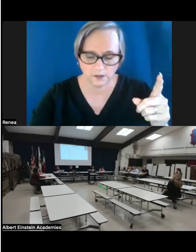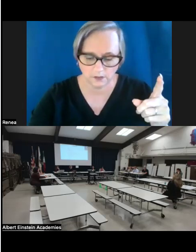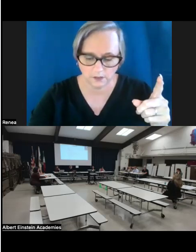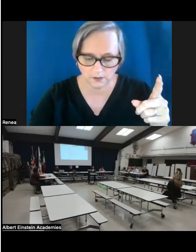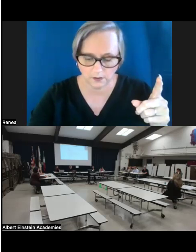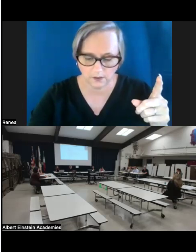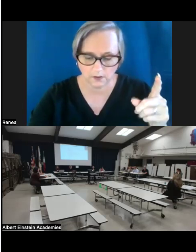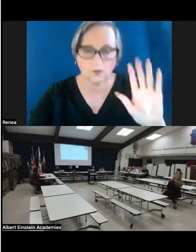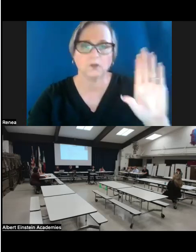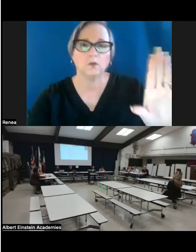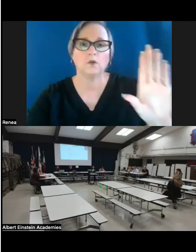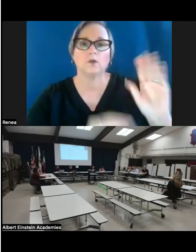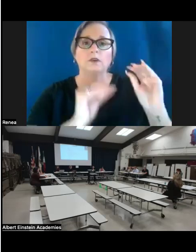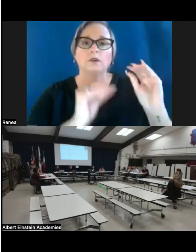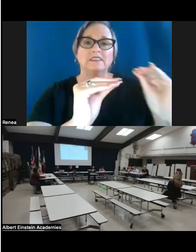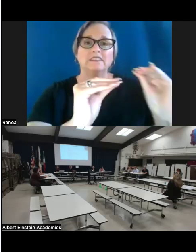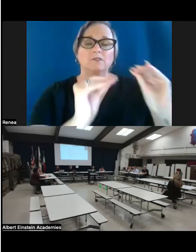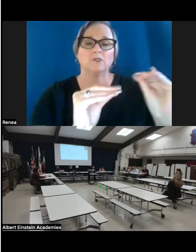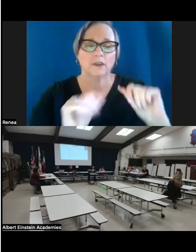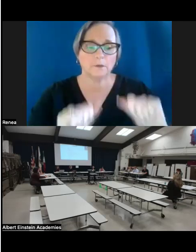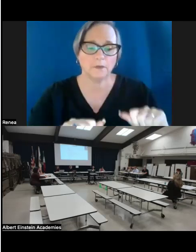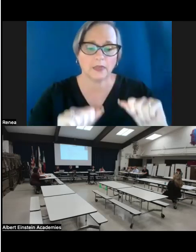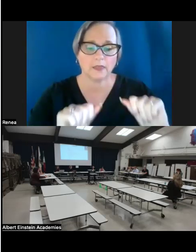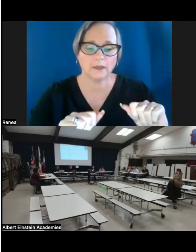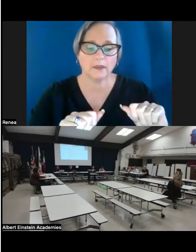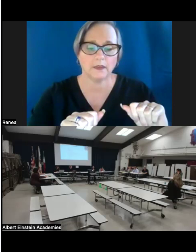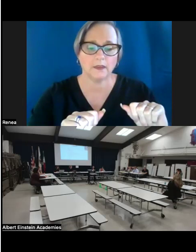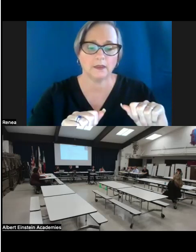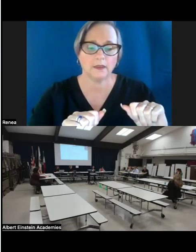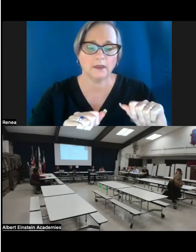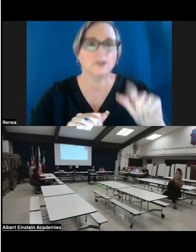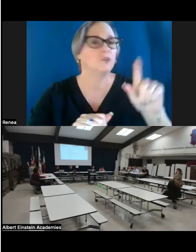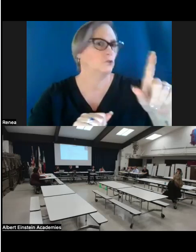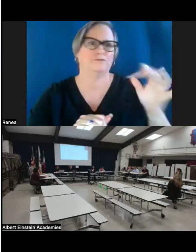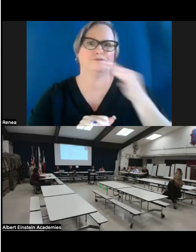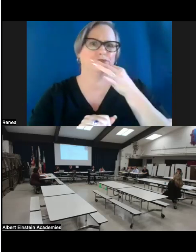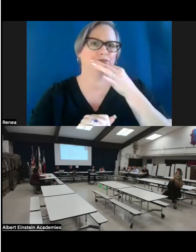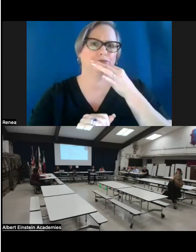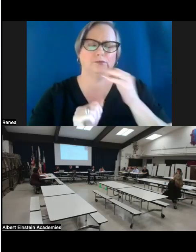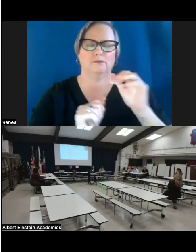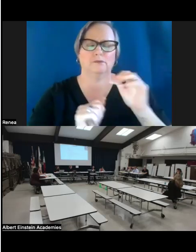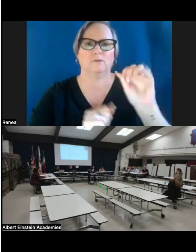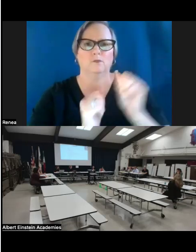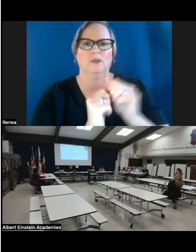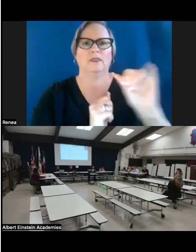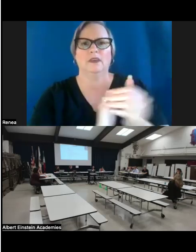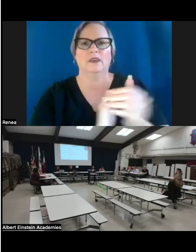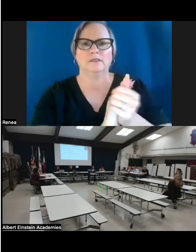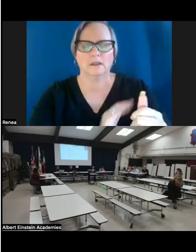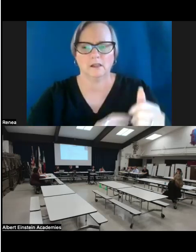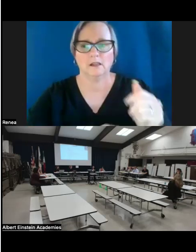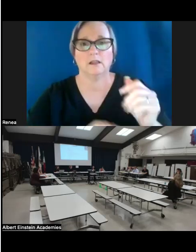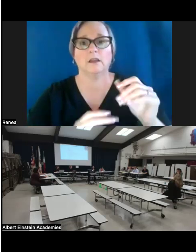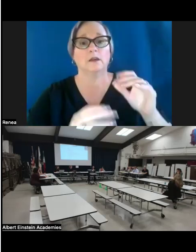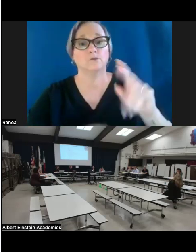ability, you're being exemplar in that respect. On a personal level, as a leader,